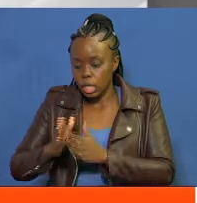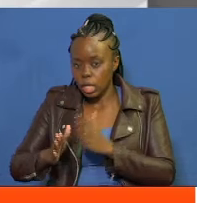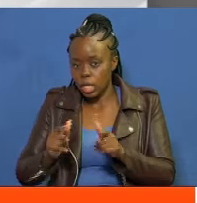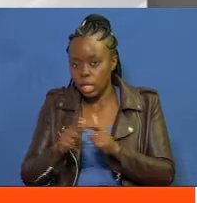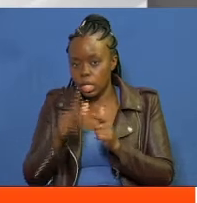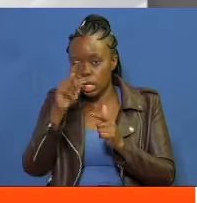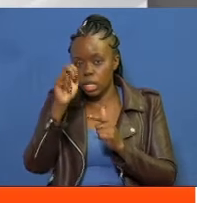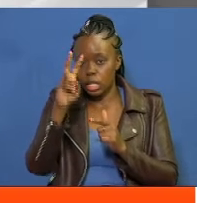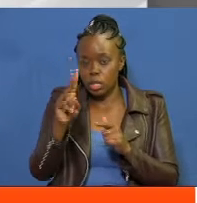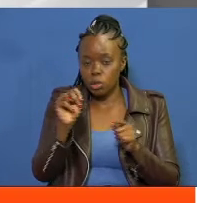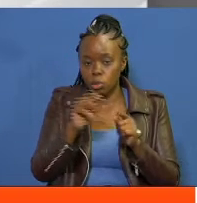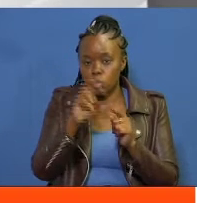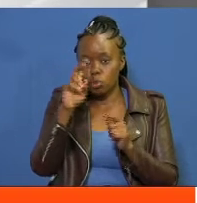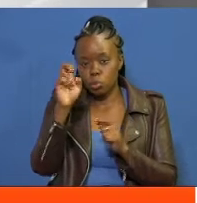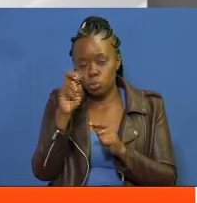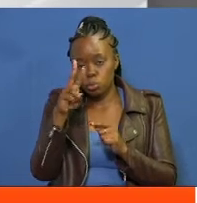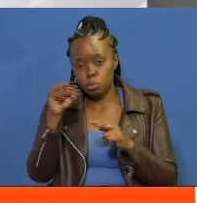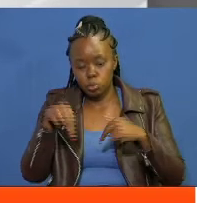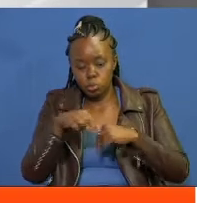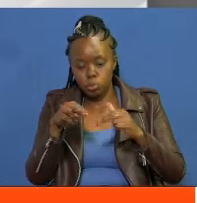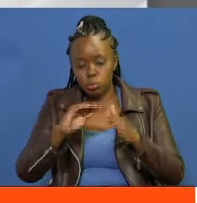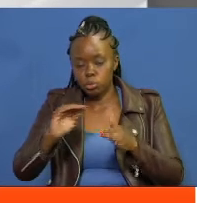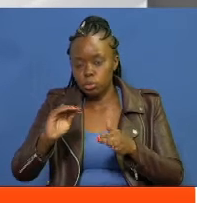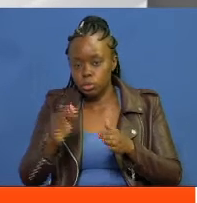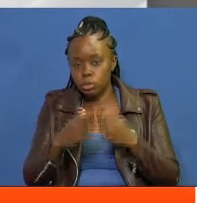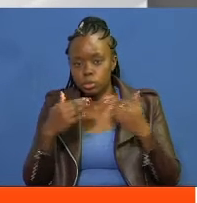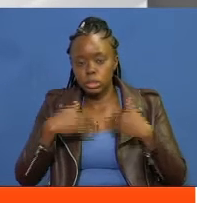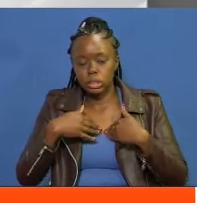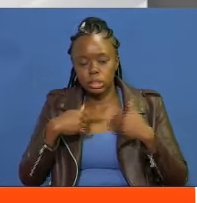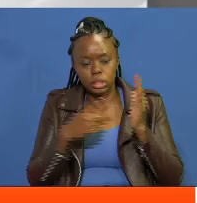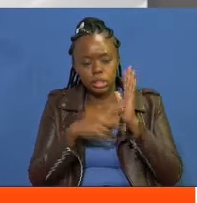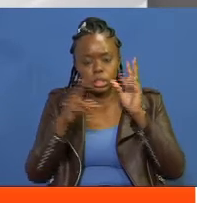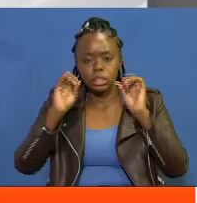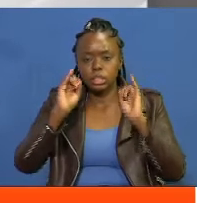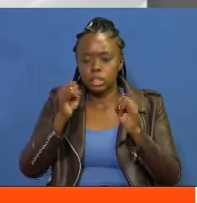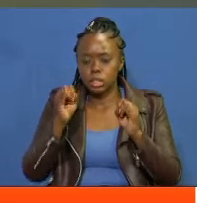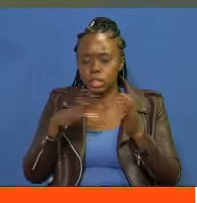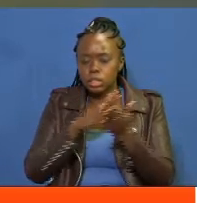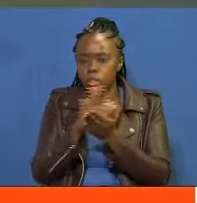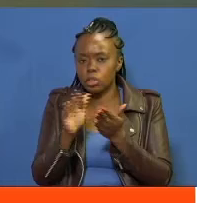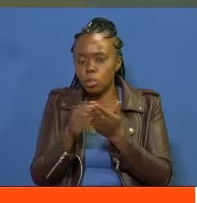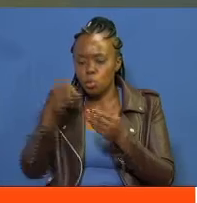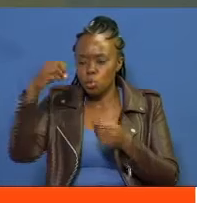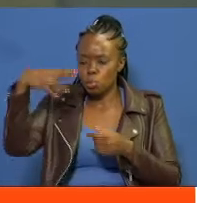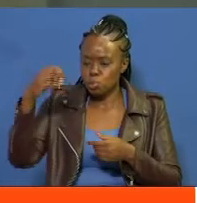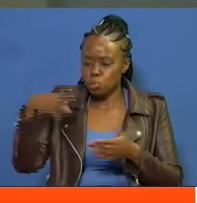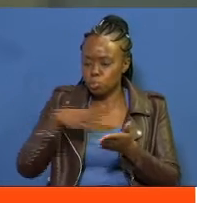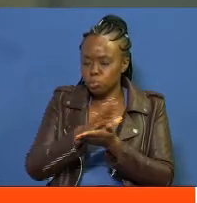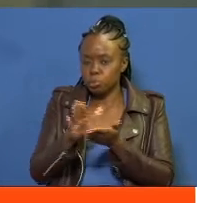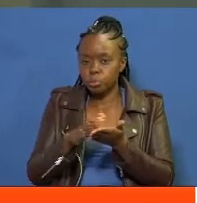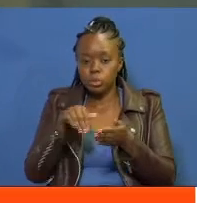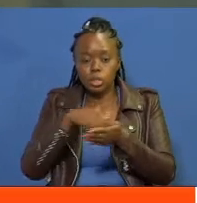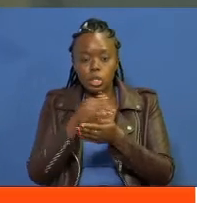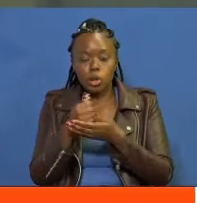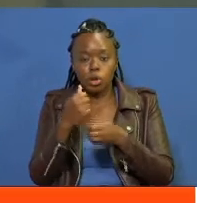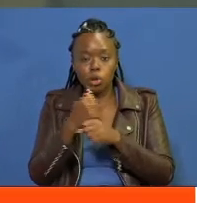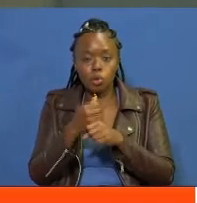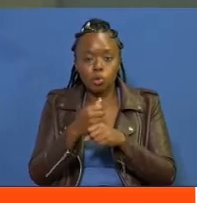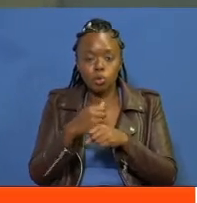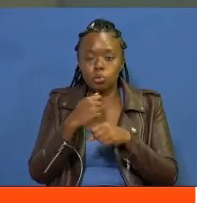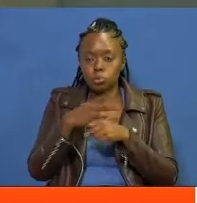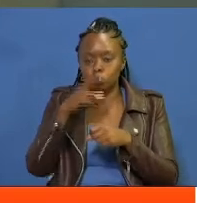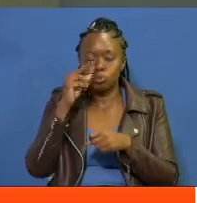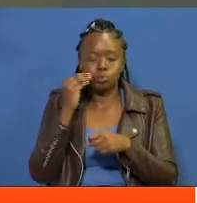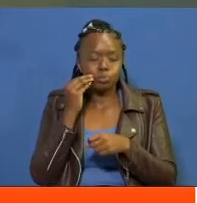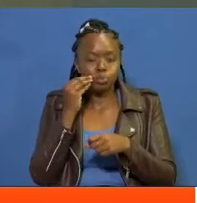Taita Taveta and Tana River counties have been identified as new COVID-19 hotspot zones. All healthcare workers are